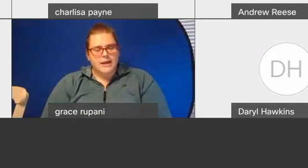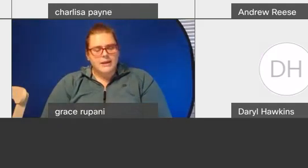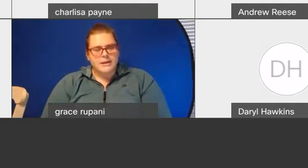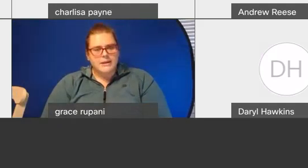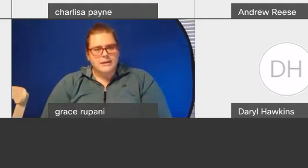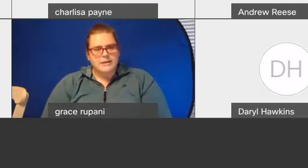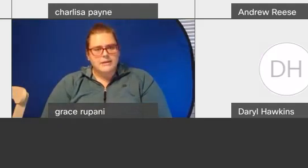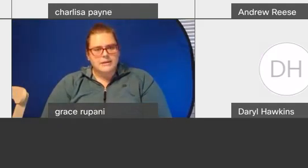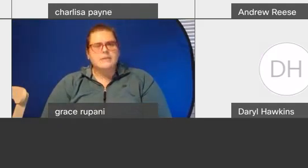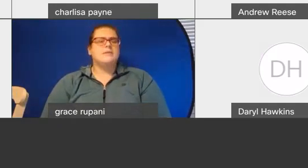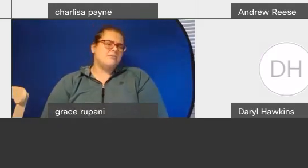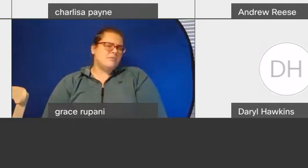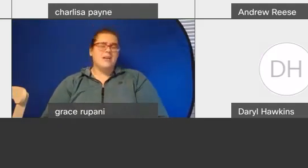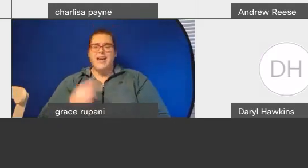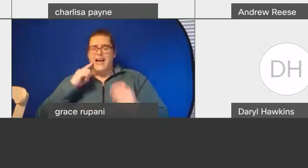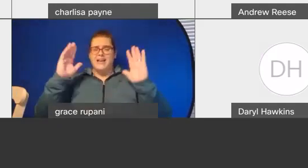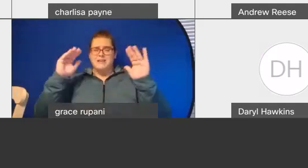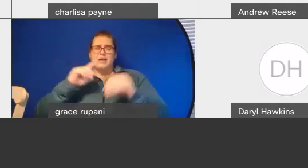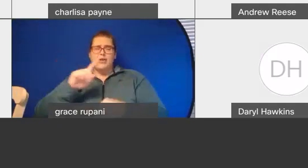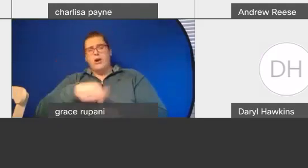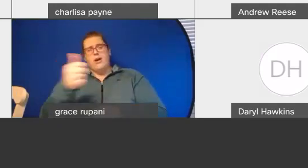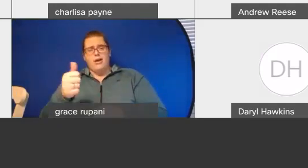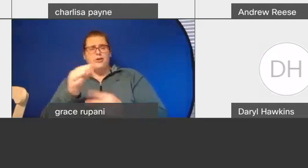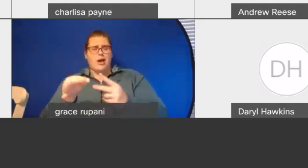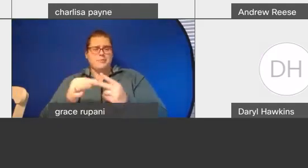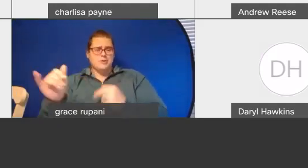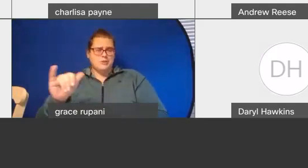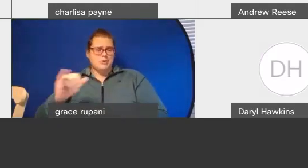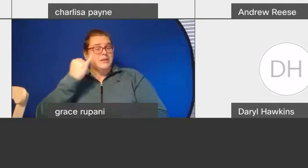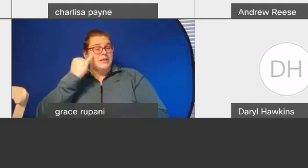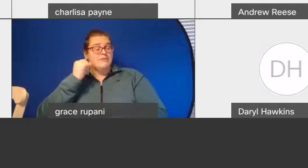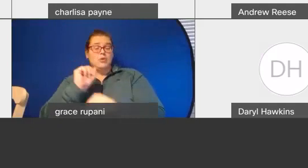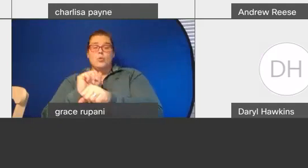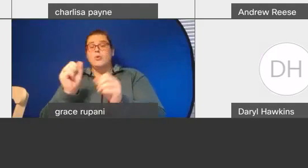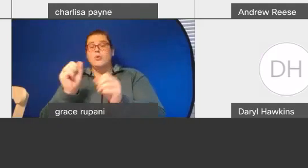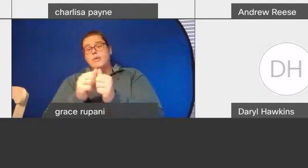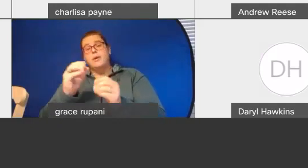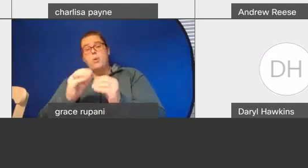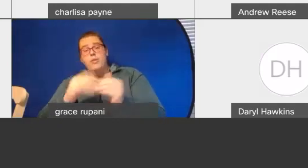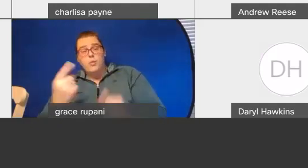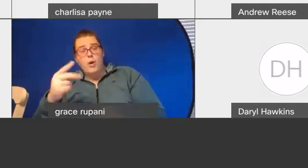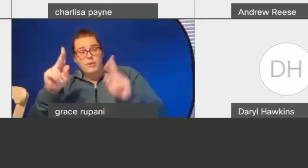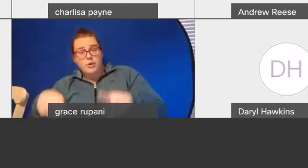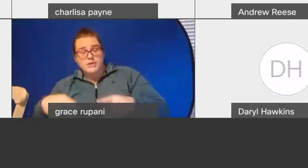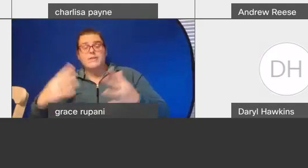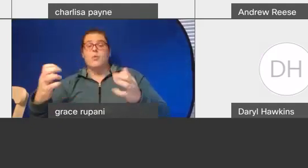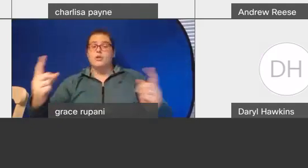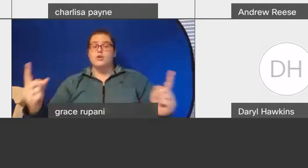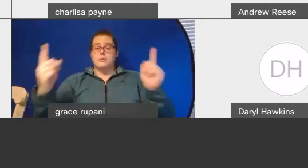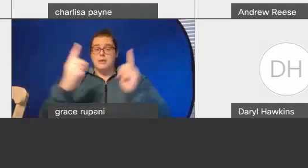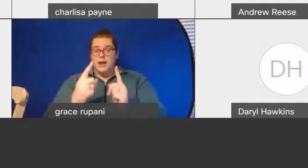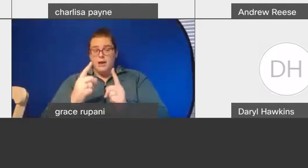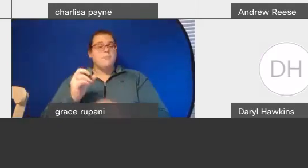There are probably other ways you could do it as well, in that if you work with more than one person and they want to get together, but someone else